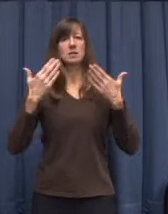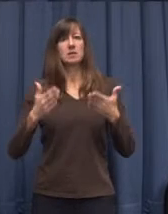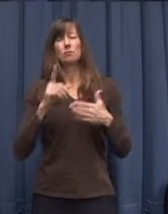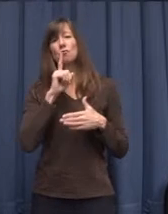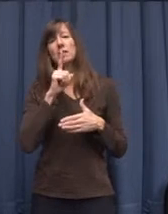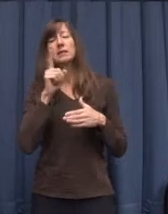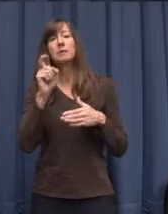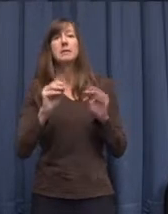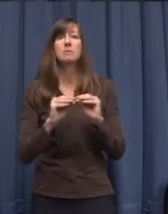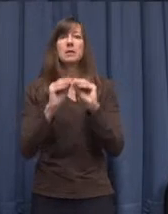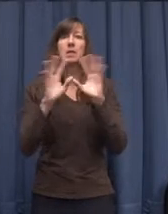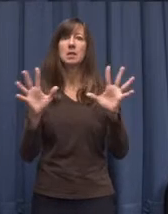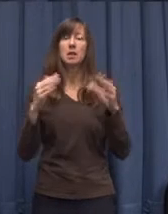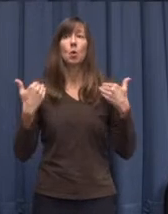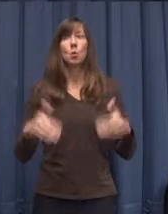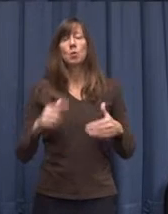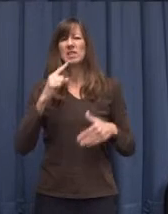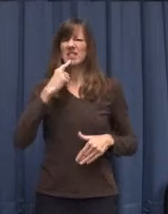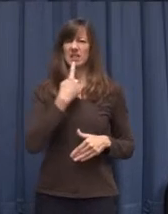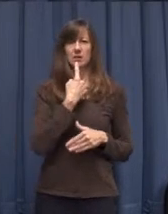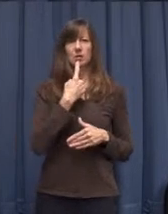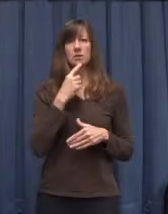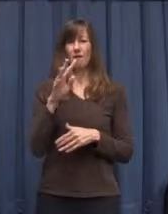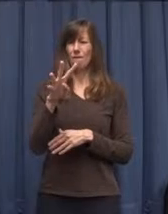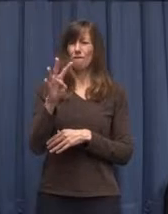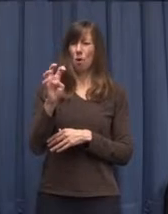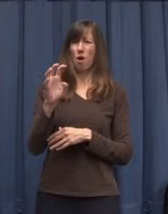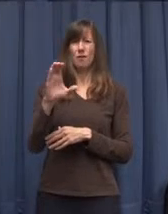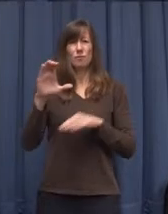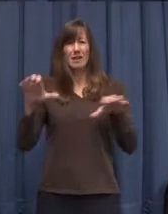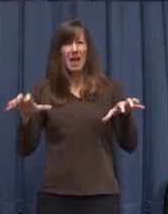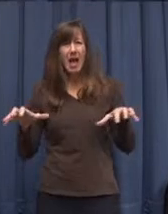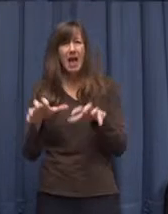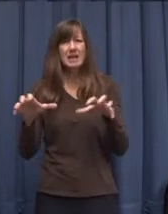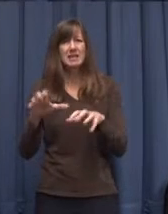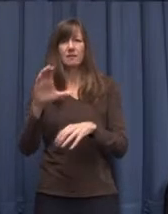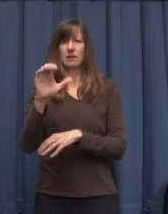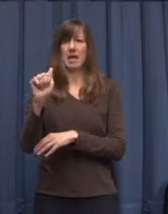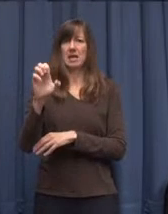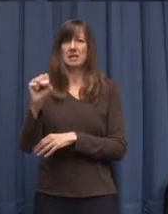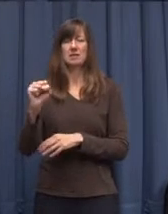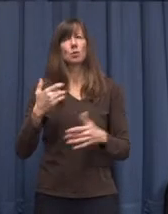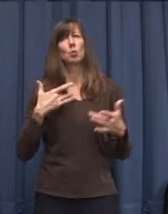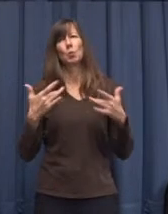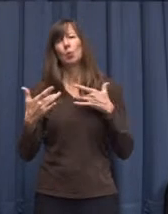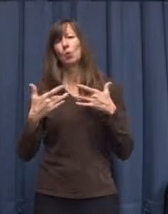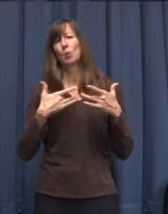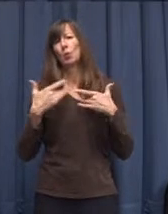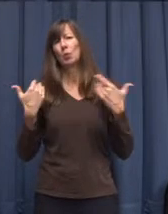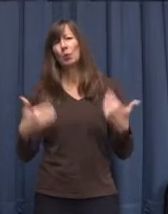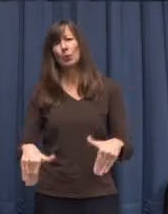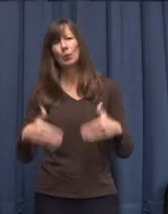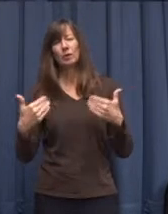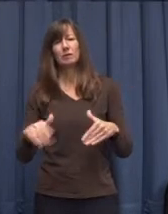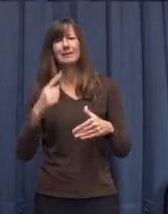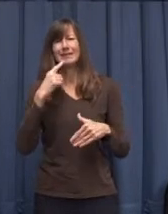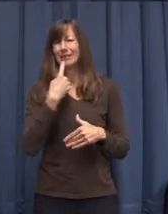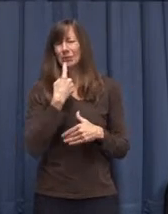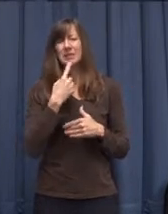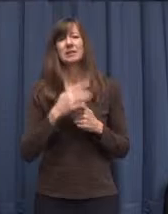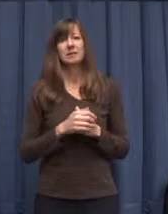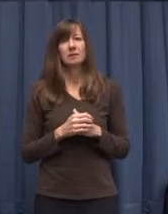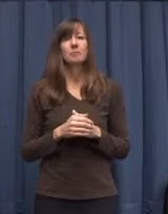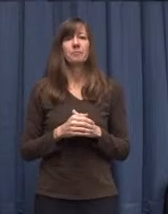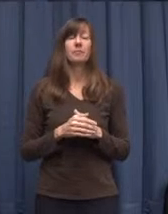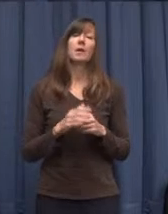That 400 active cases is definitely of serious concern. The other thing that's of serious concern is our